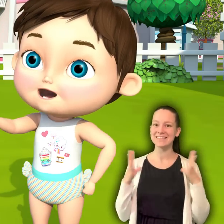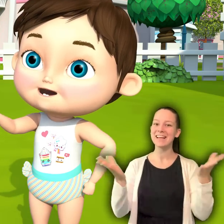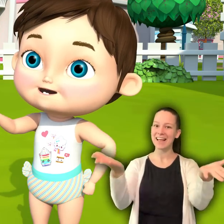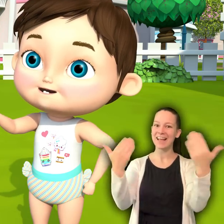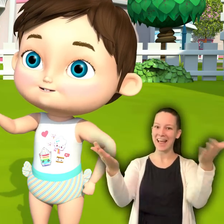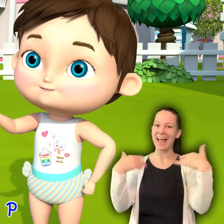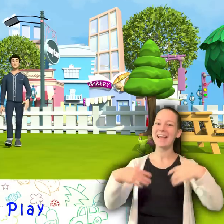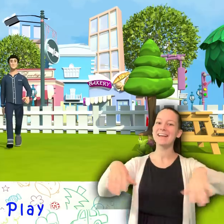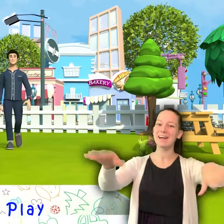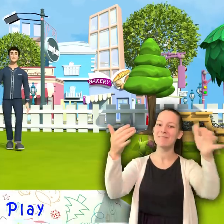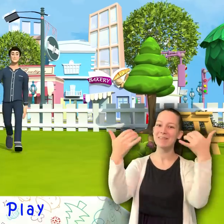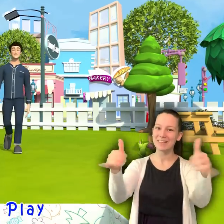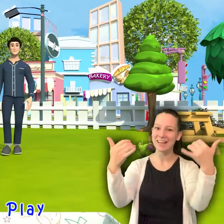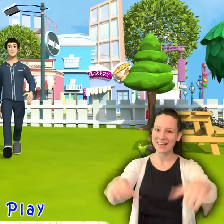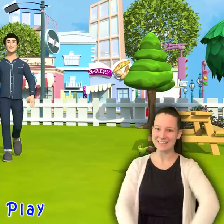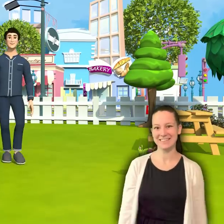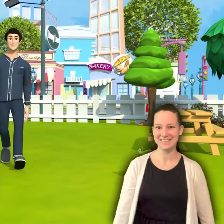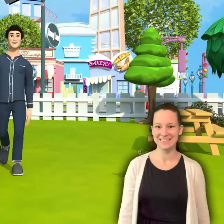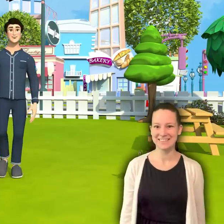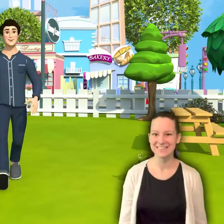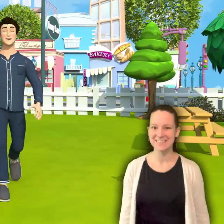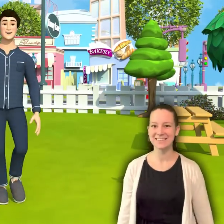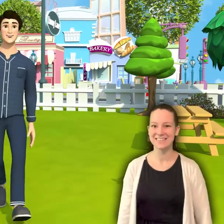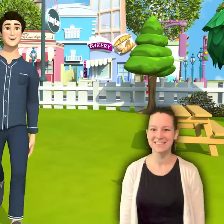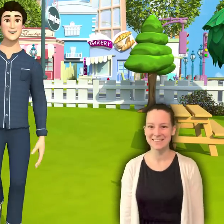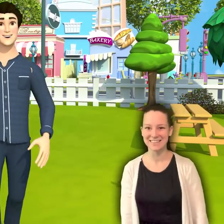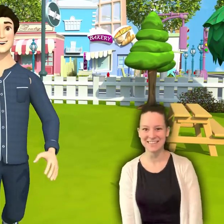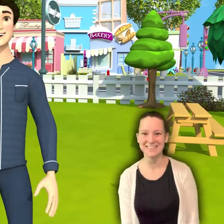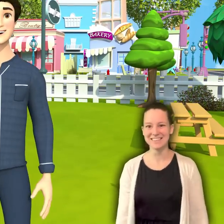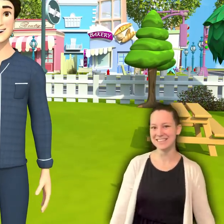holiday we come and play